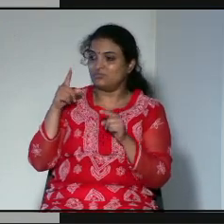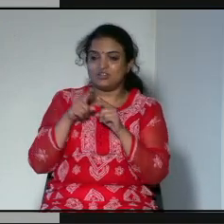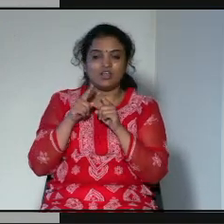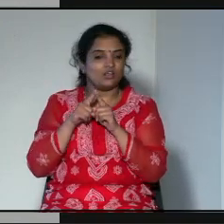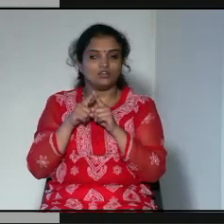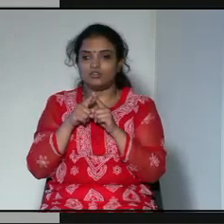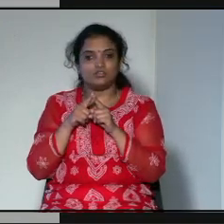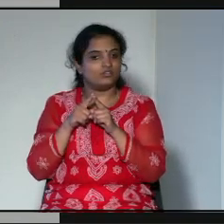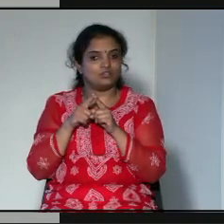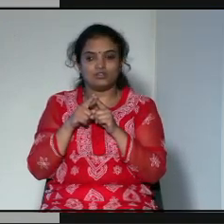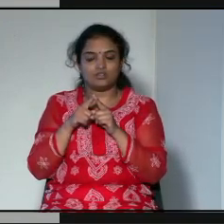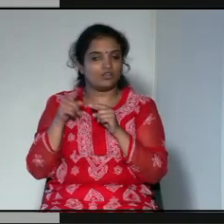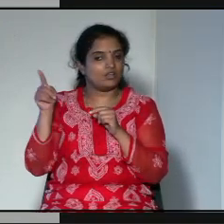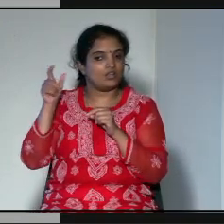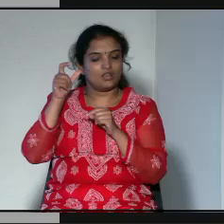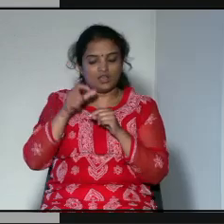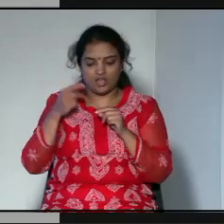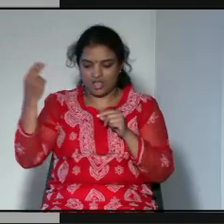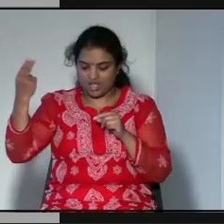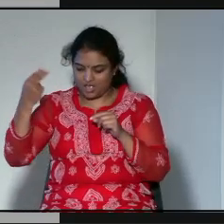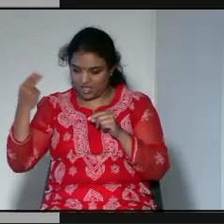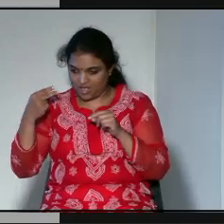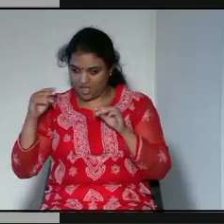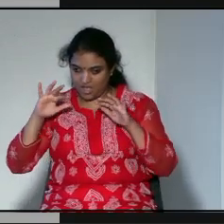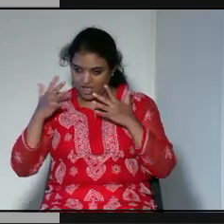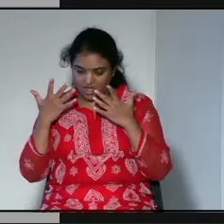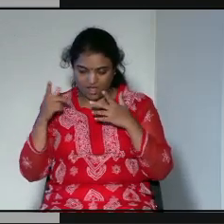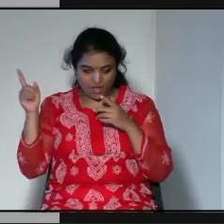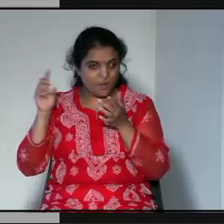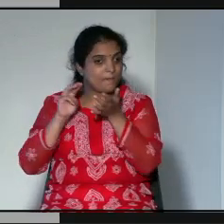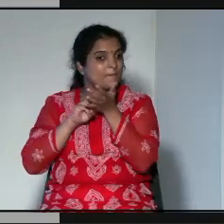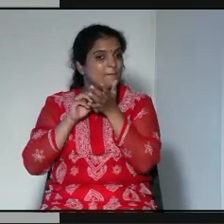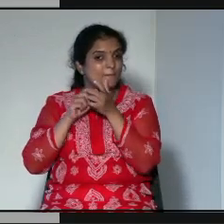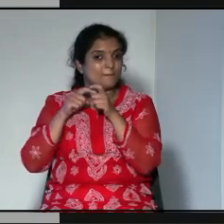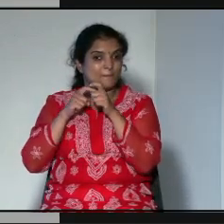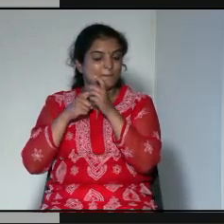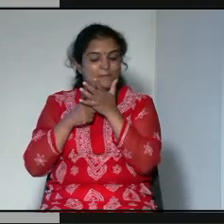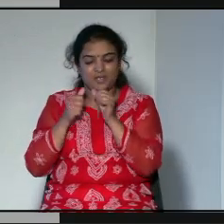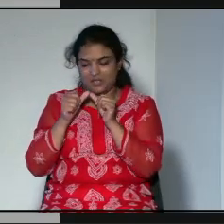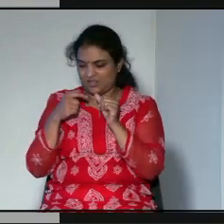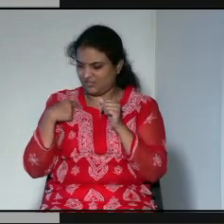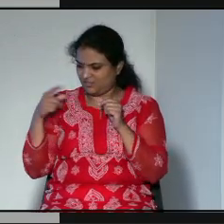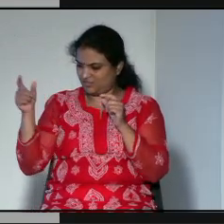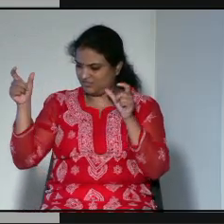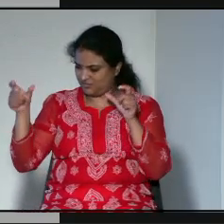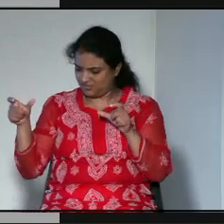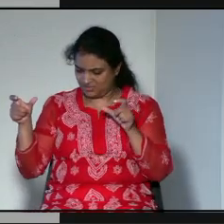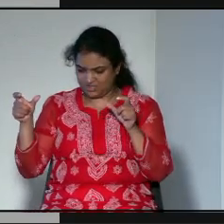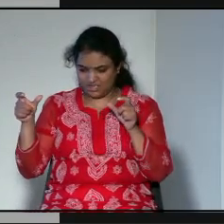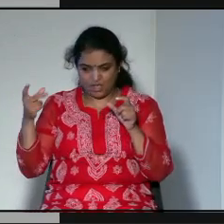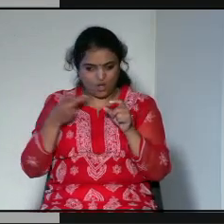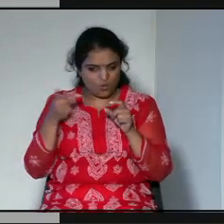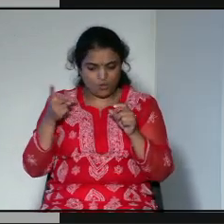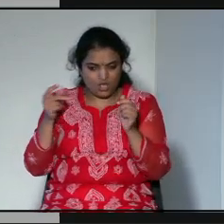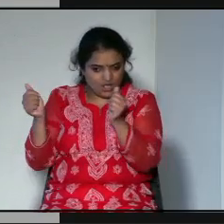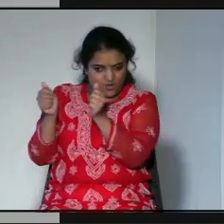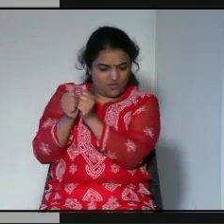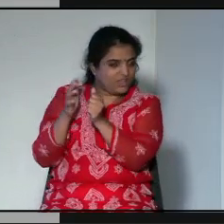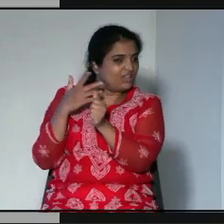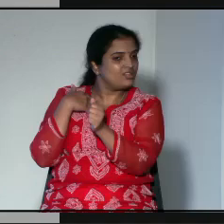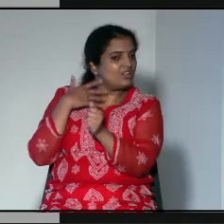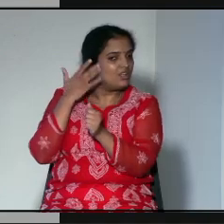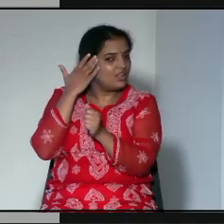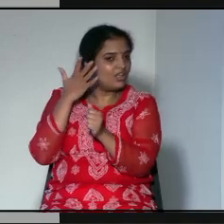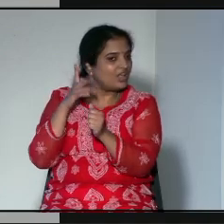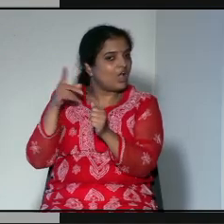to think of the person and artist that was Meera Mukherjee without Nirmal Sengupta by her side. It was